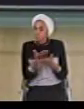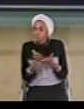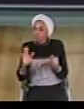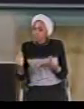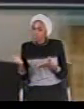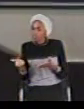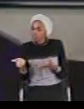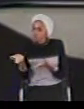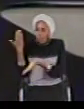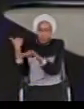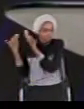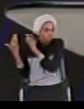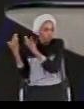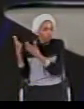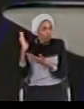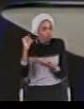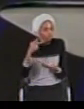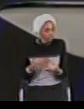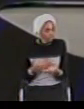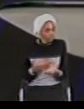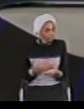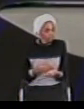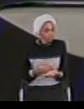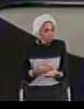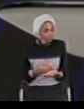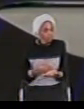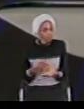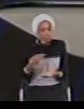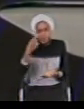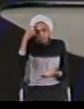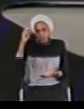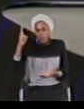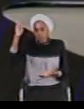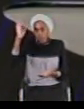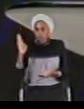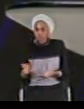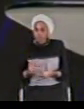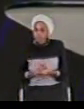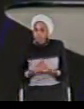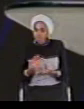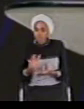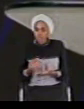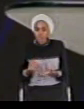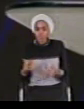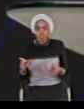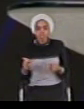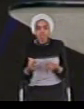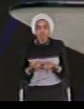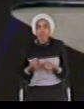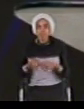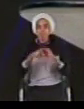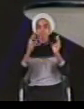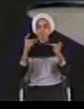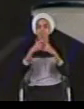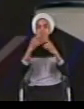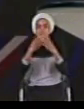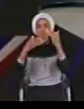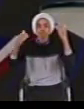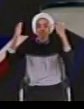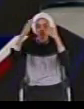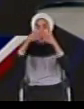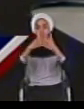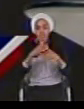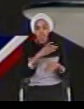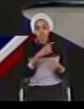before by the gospel, for God's glory, as revealed from heaven,